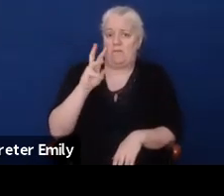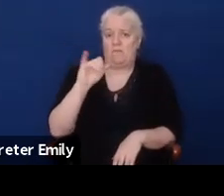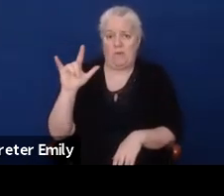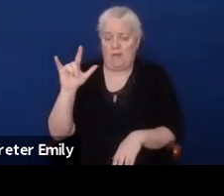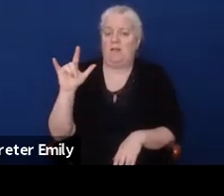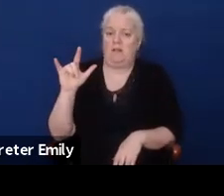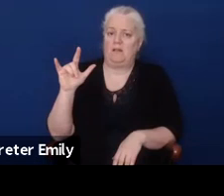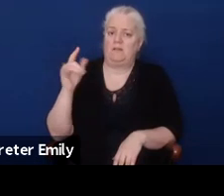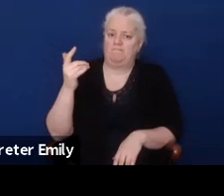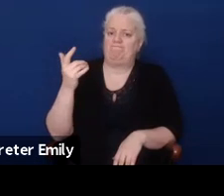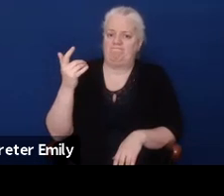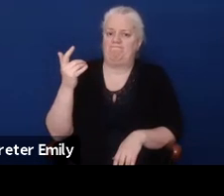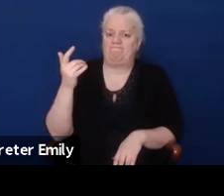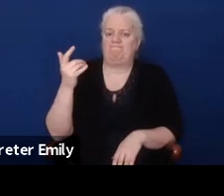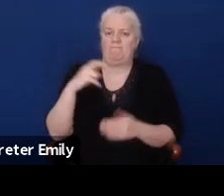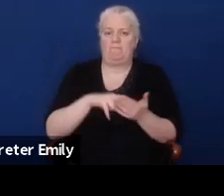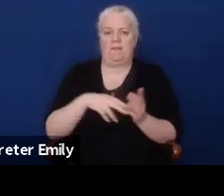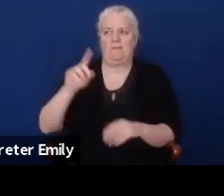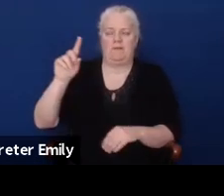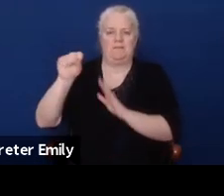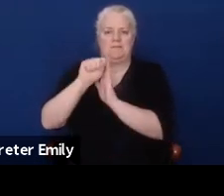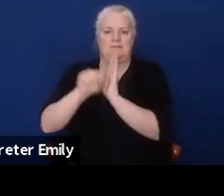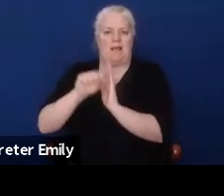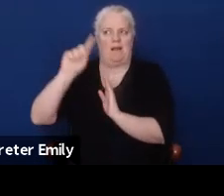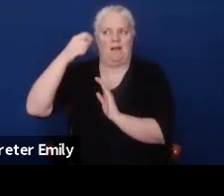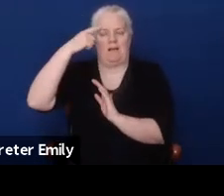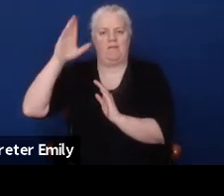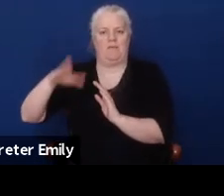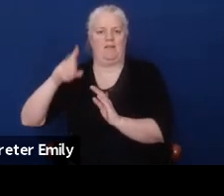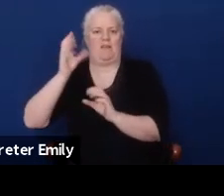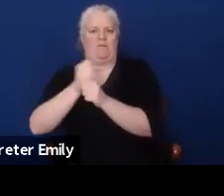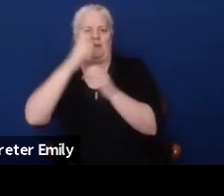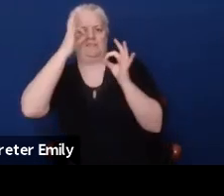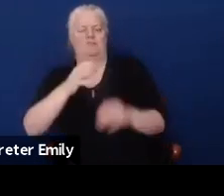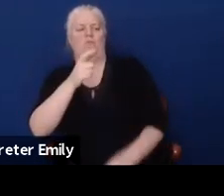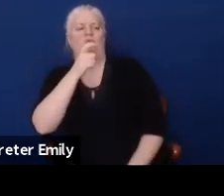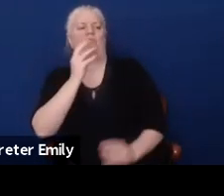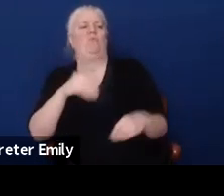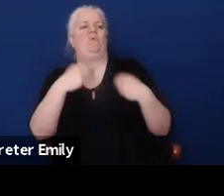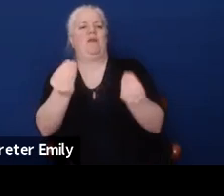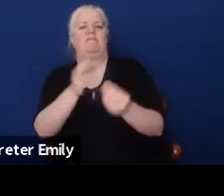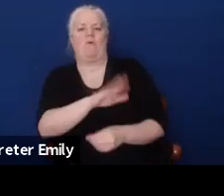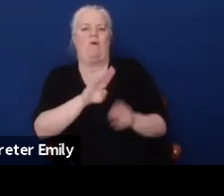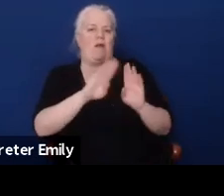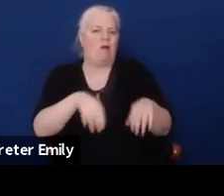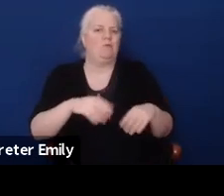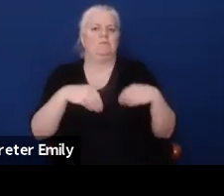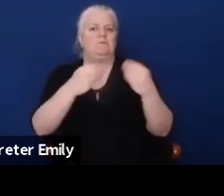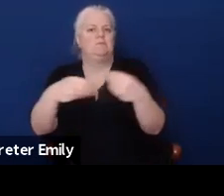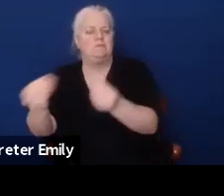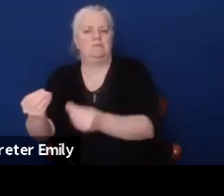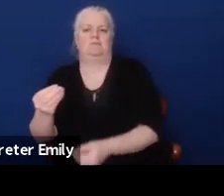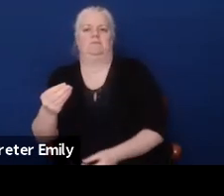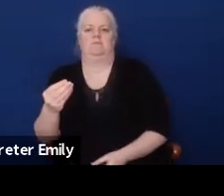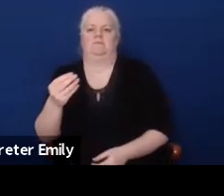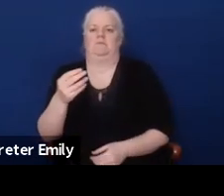estate will actually decide who will receive your money or your property. And if you don't designate a